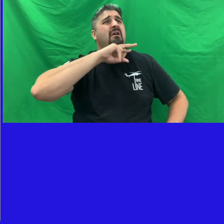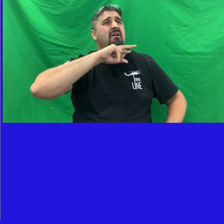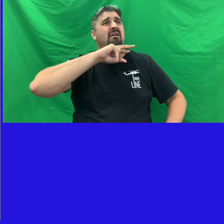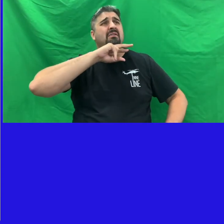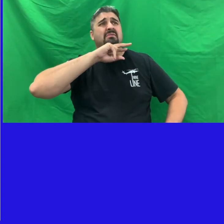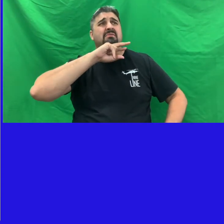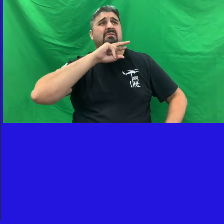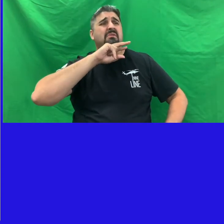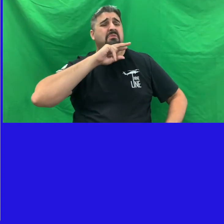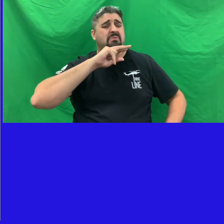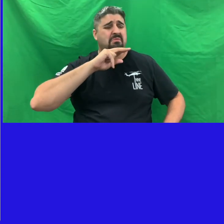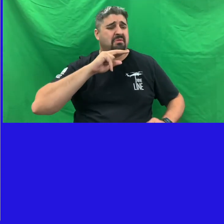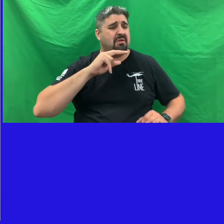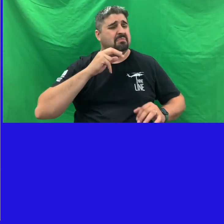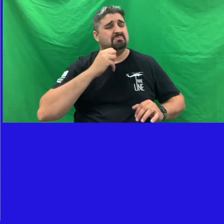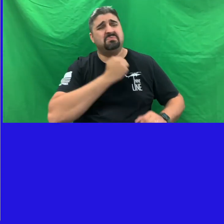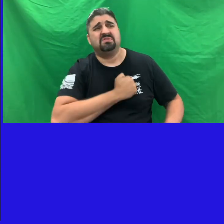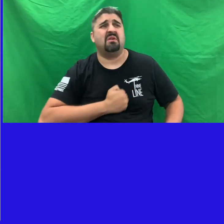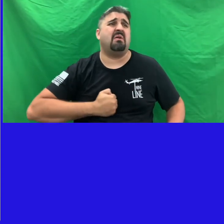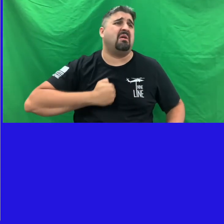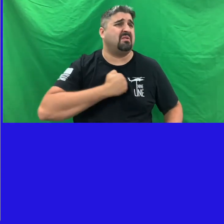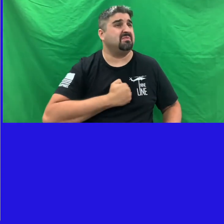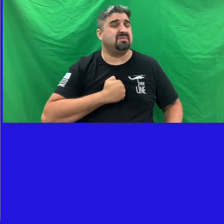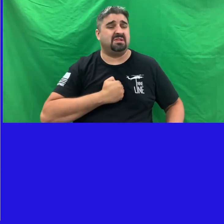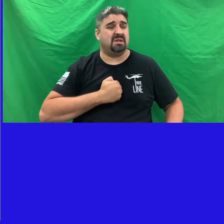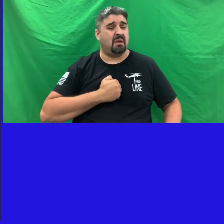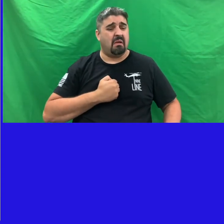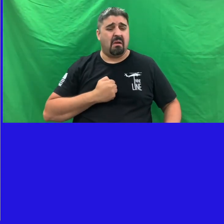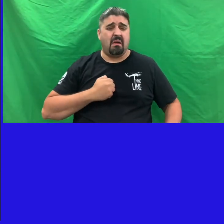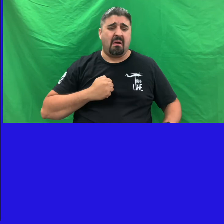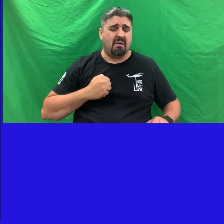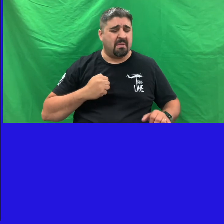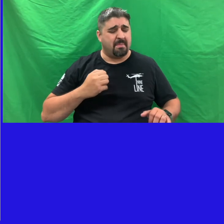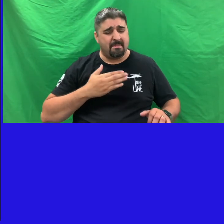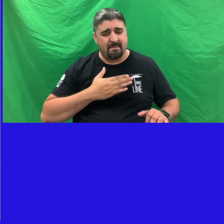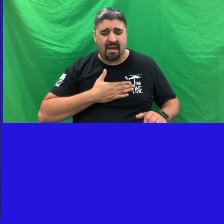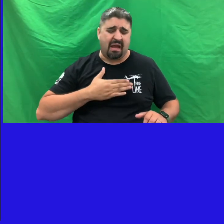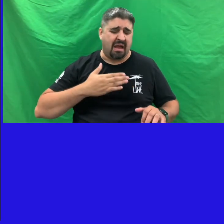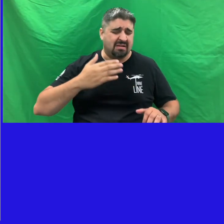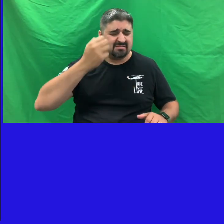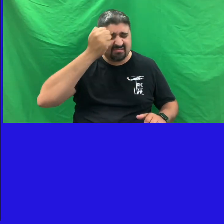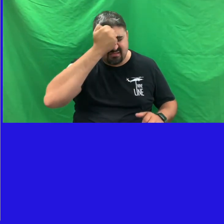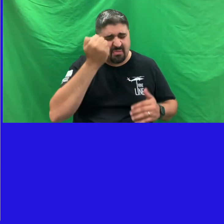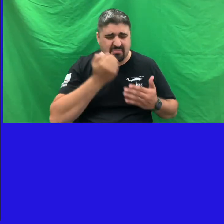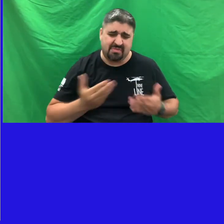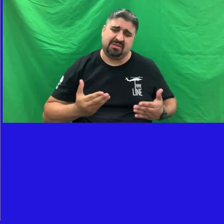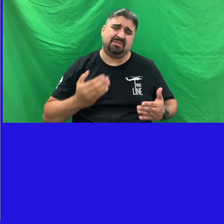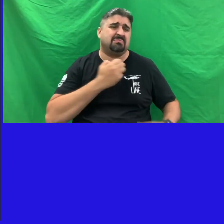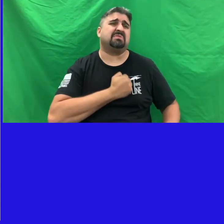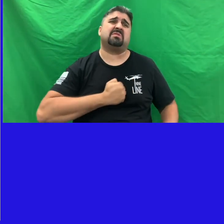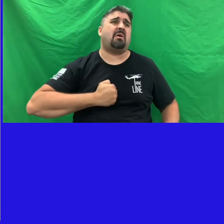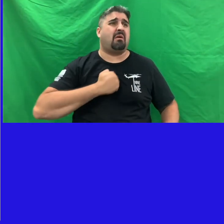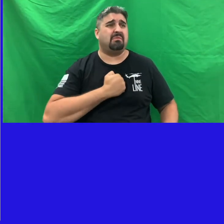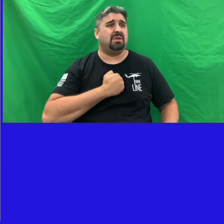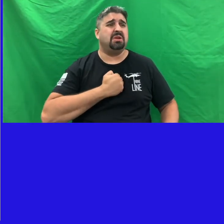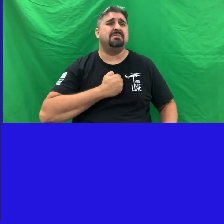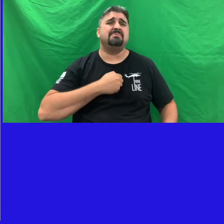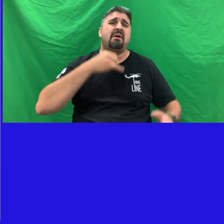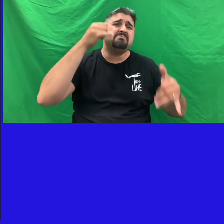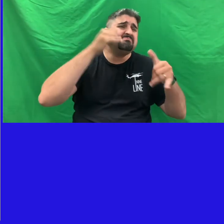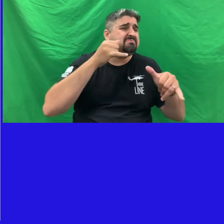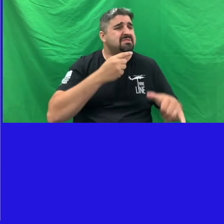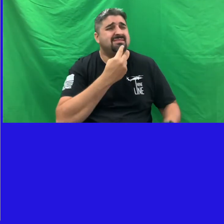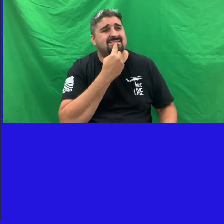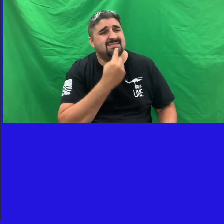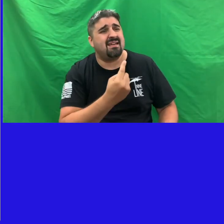"Frog," cried Toad, "I am sorry for all the dumb things I do. I am